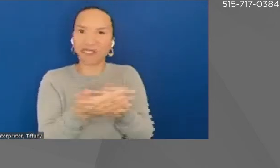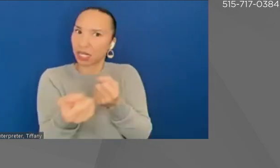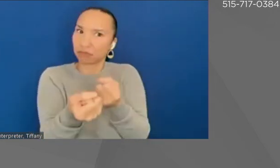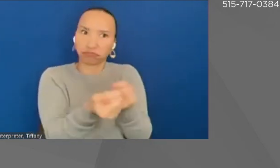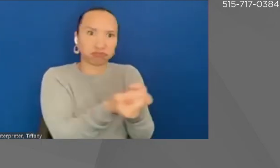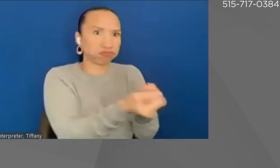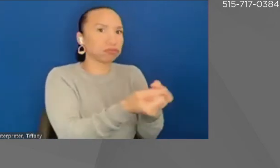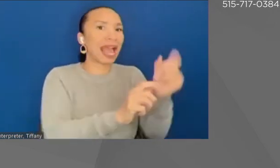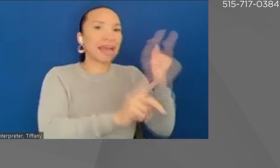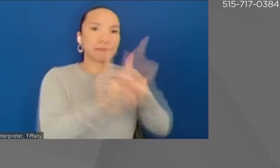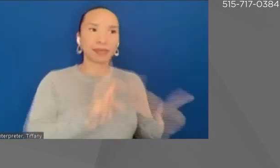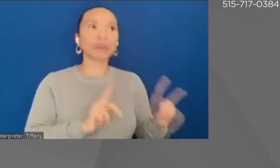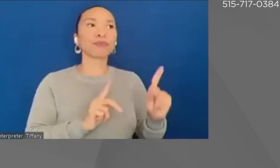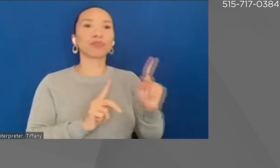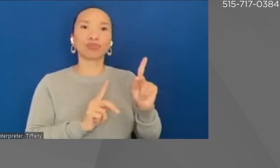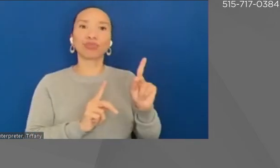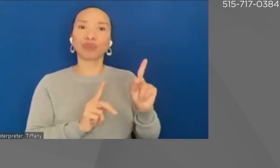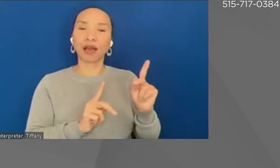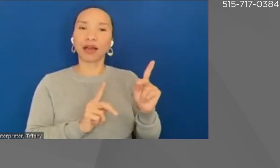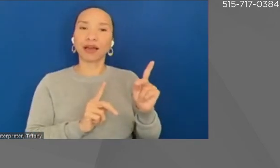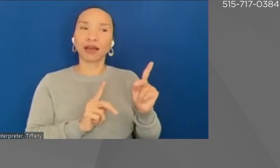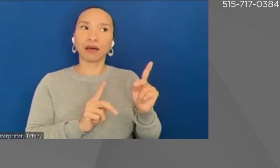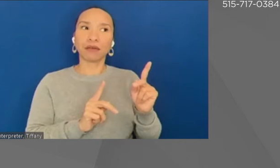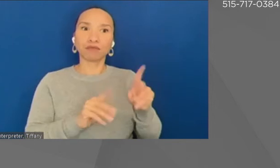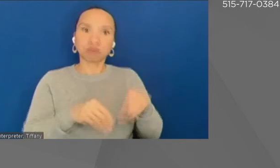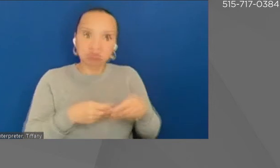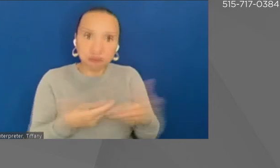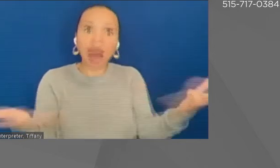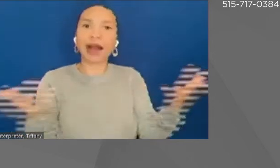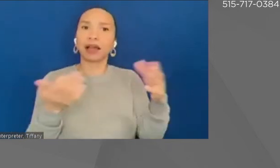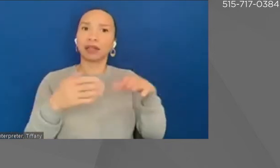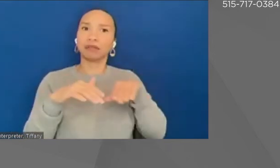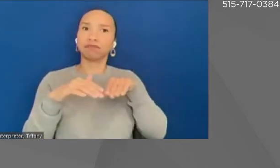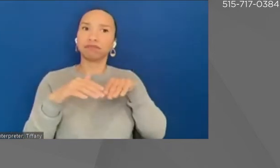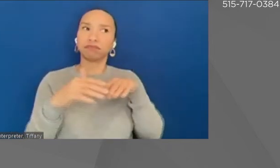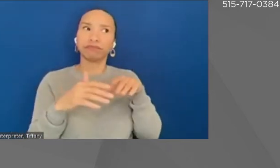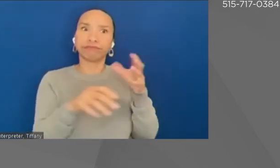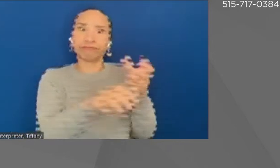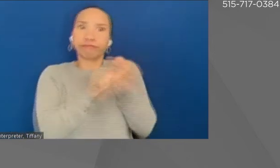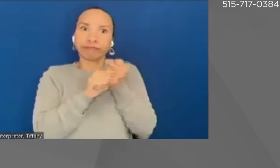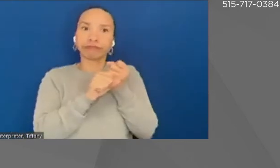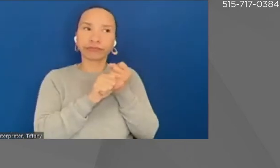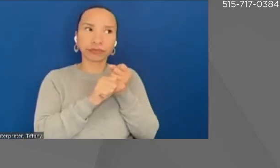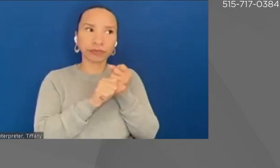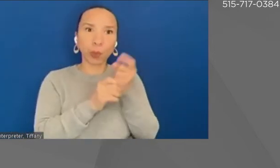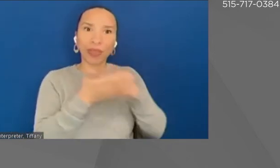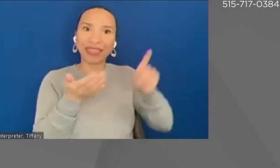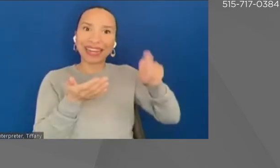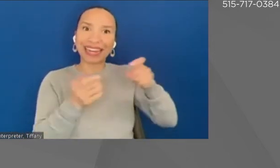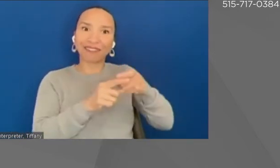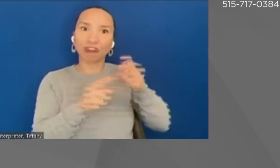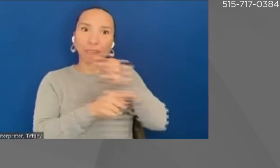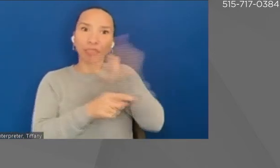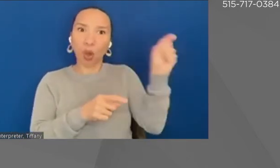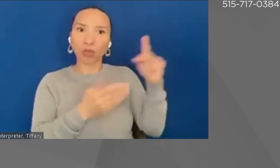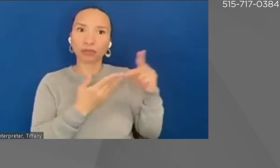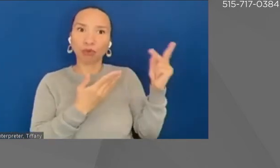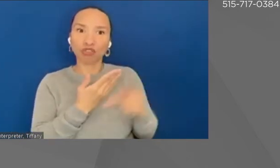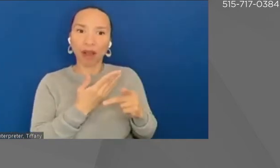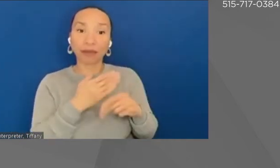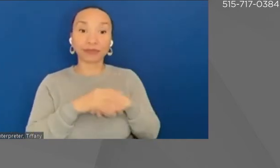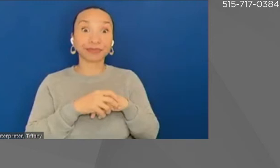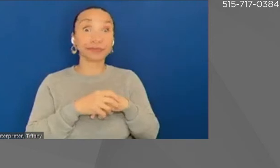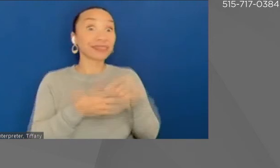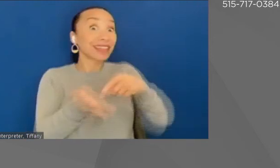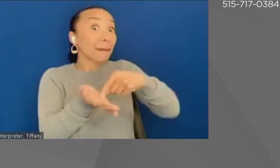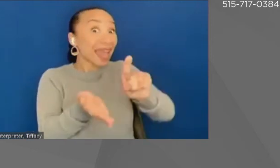the people who need them have access to these programs. Paid leave, paid sick